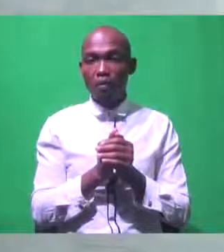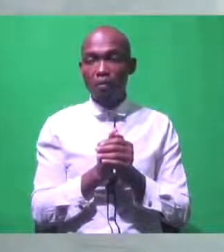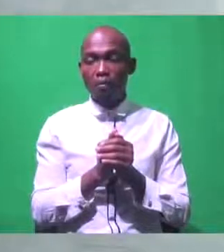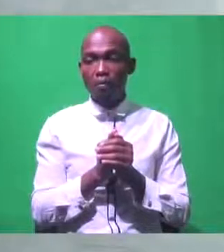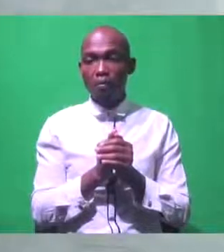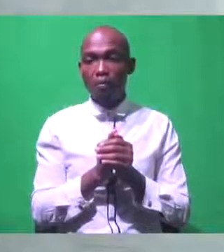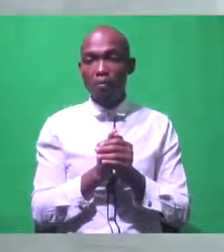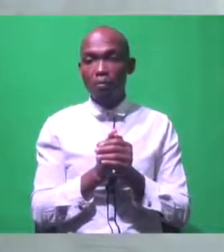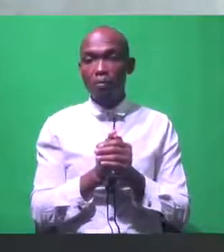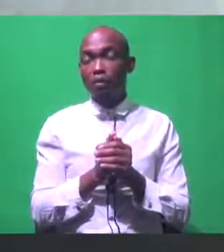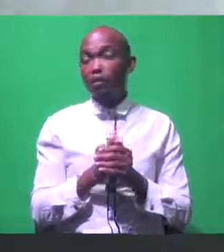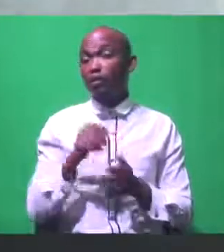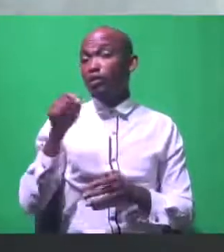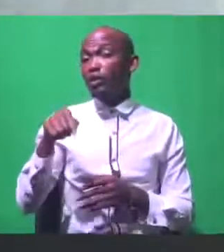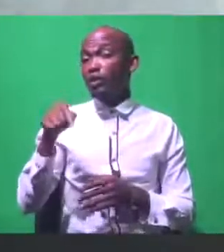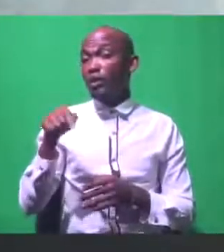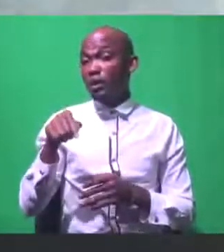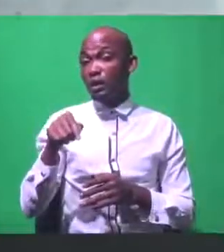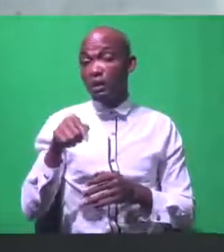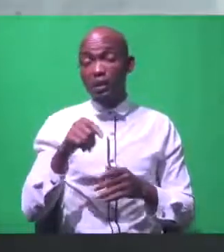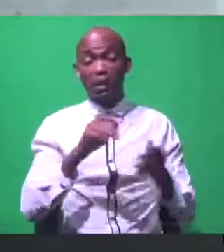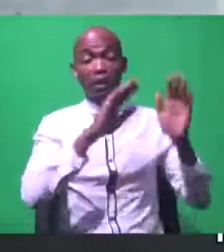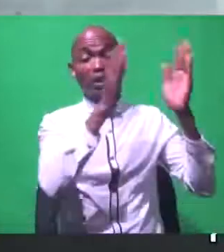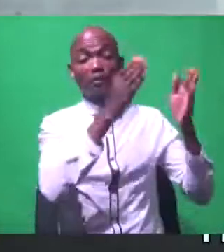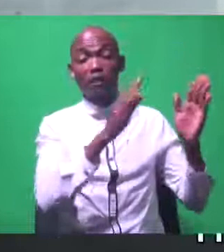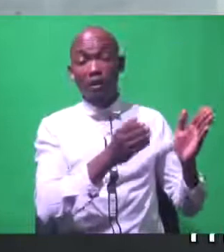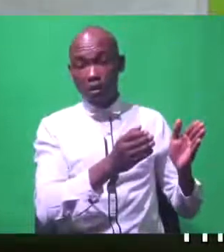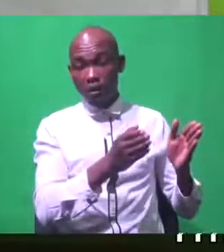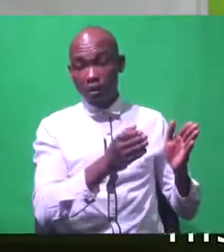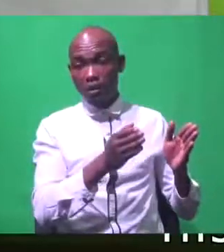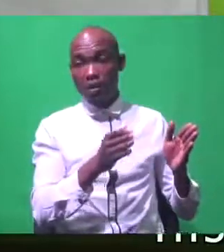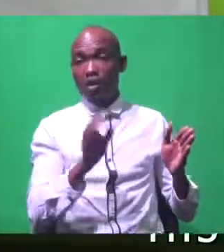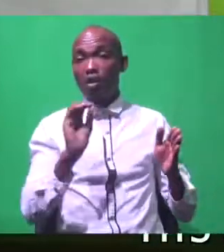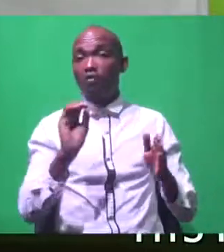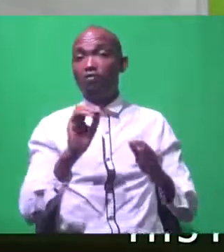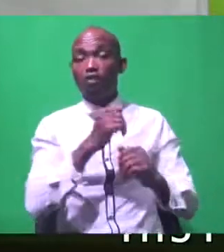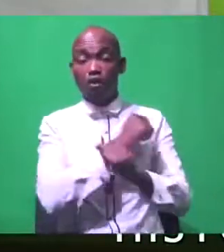So these were the features of colonial education.